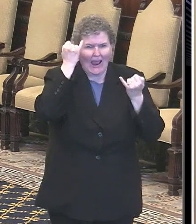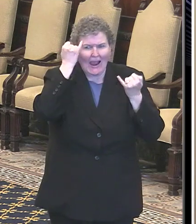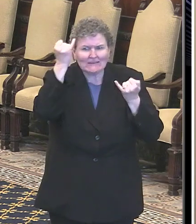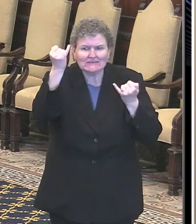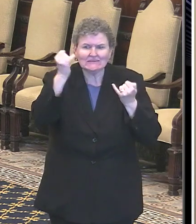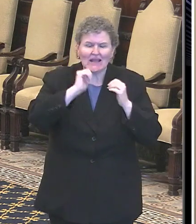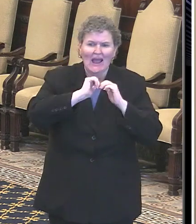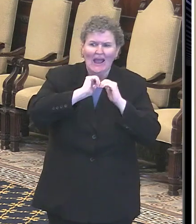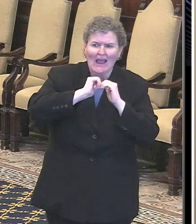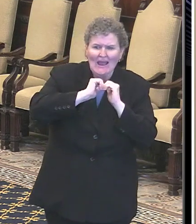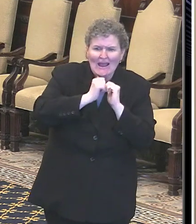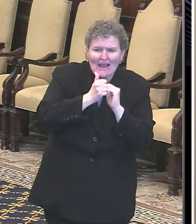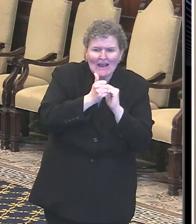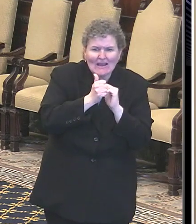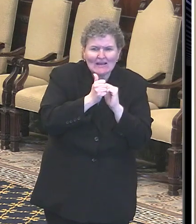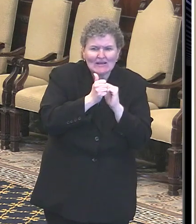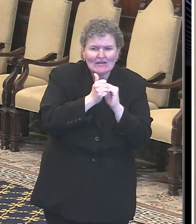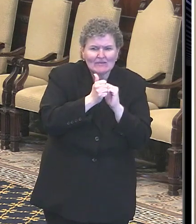can do